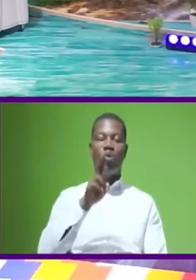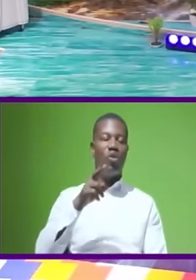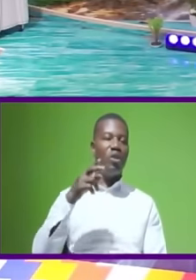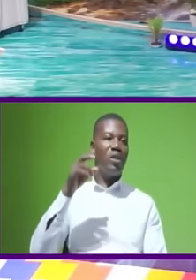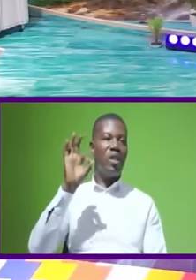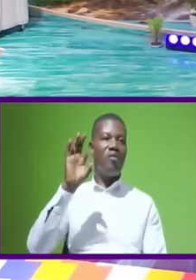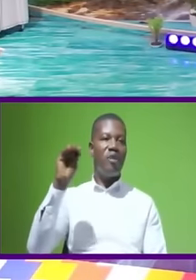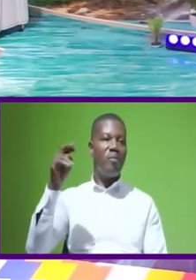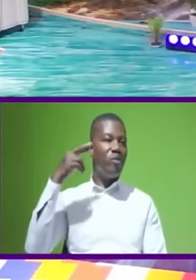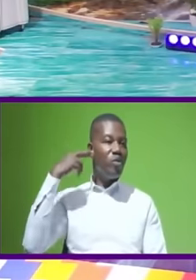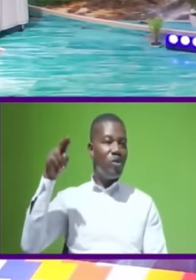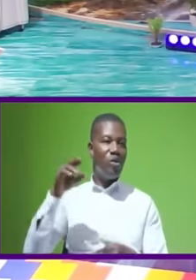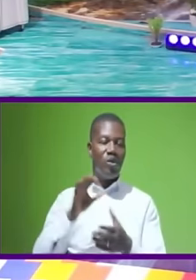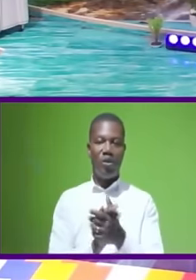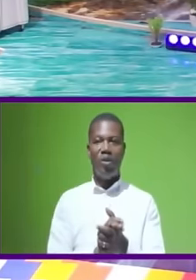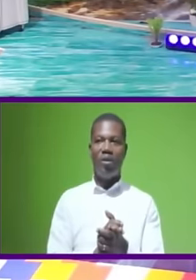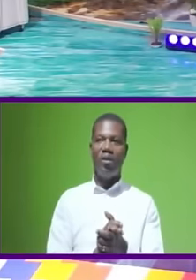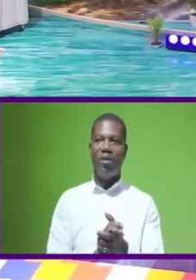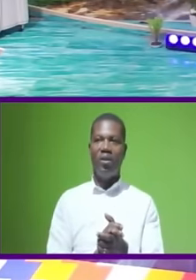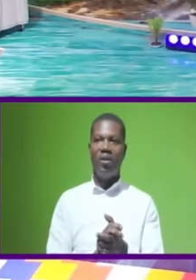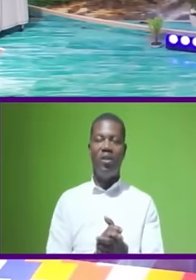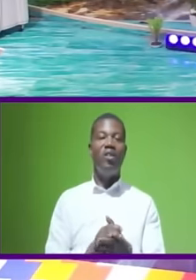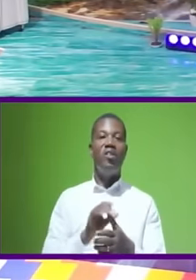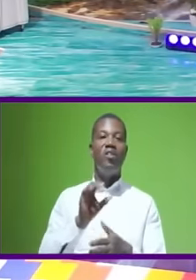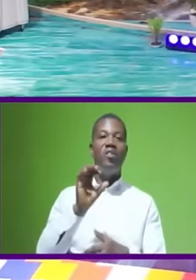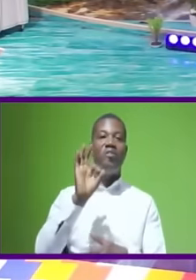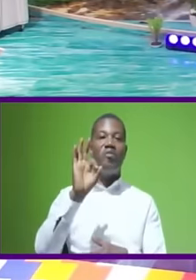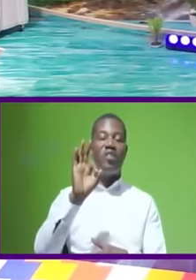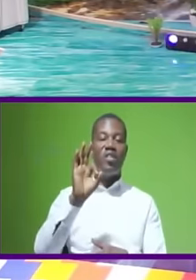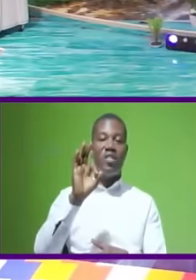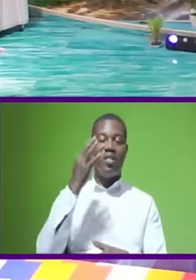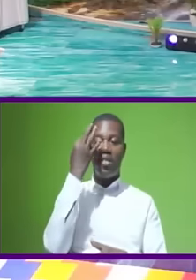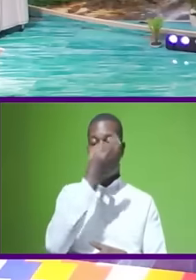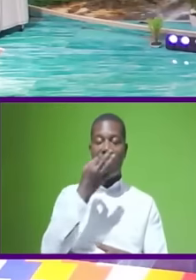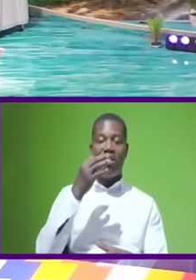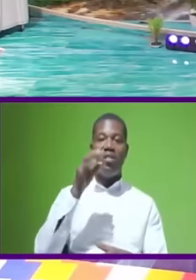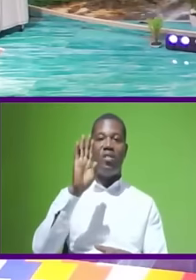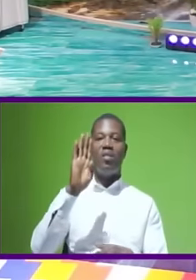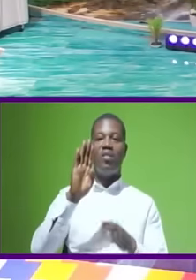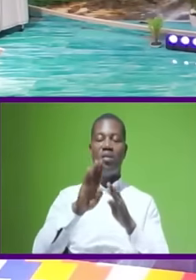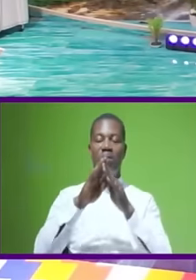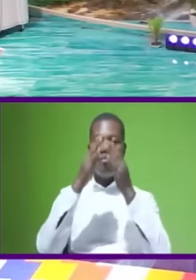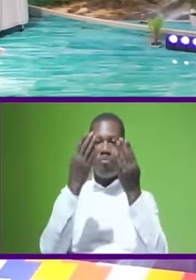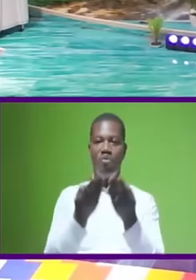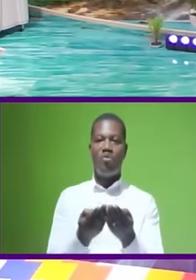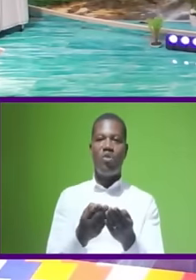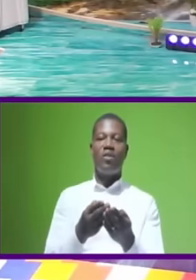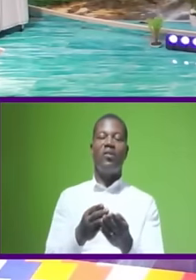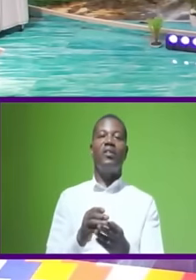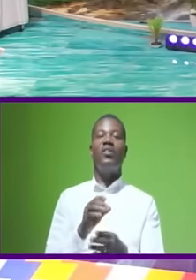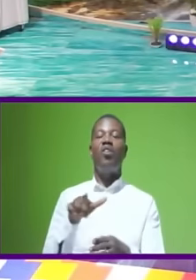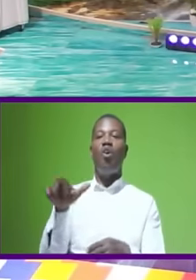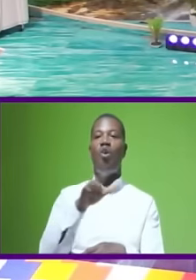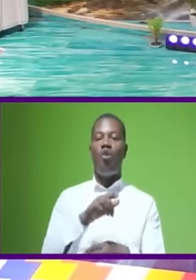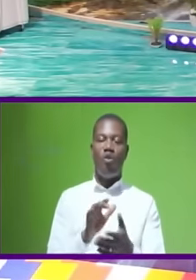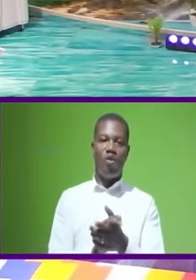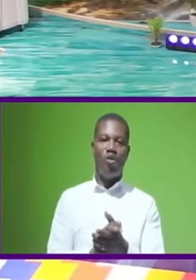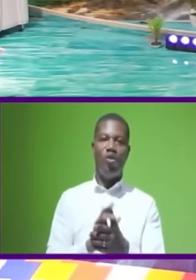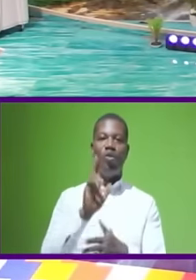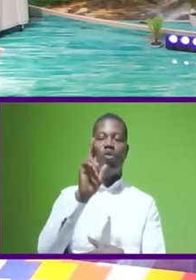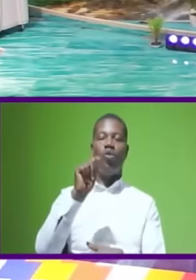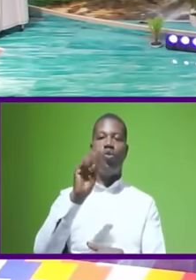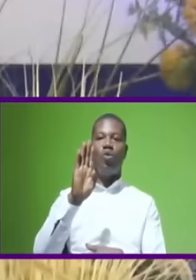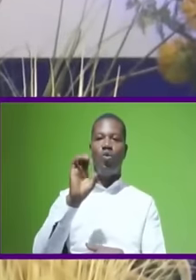do with the YouTube, FM, Facebook, Instagram, the social media platforms, including YouTube, Facebook, and all the